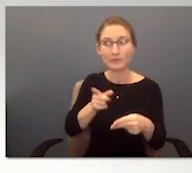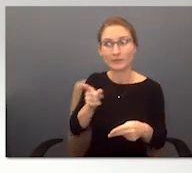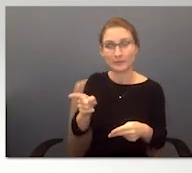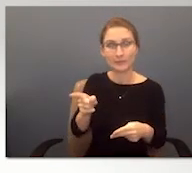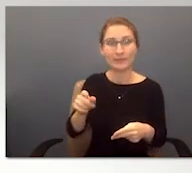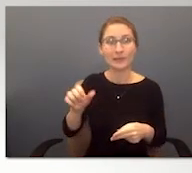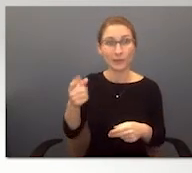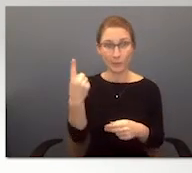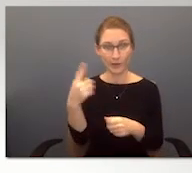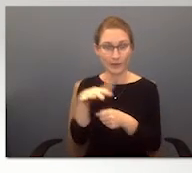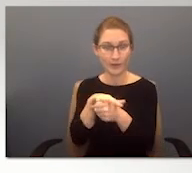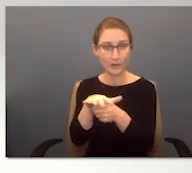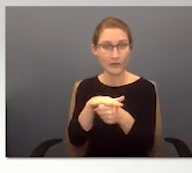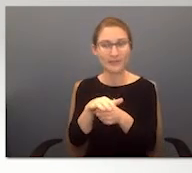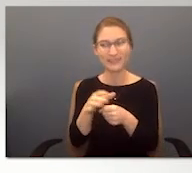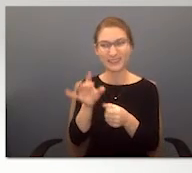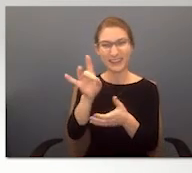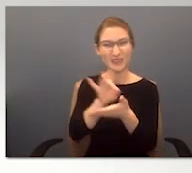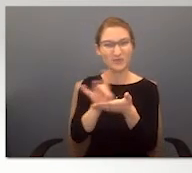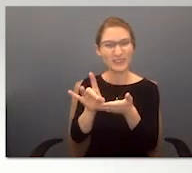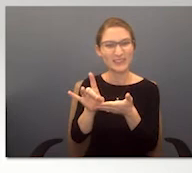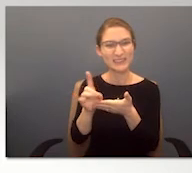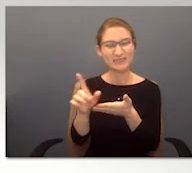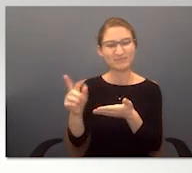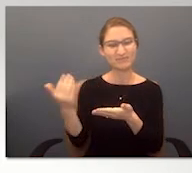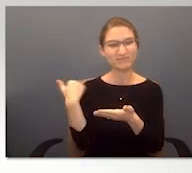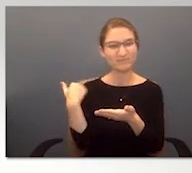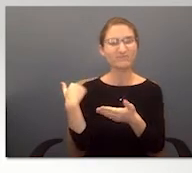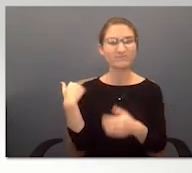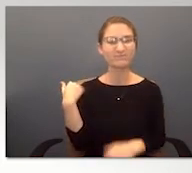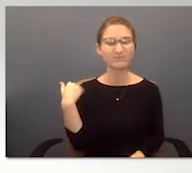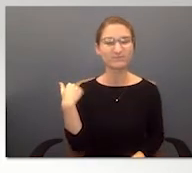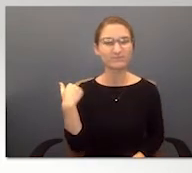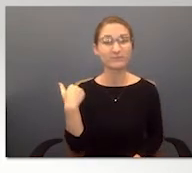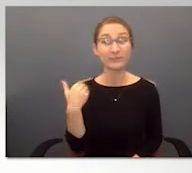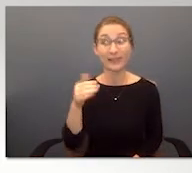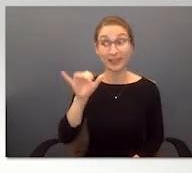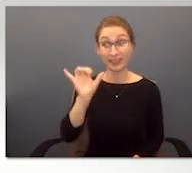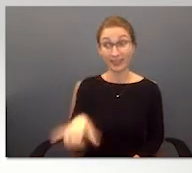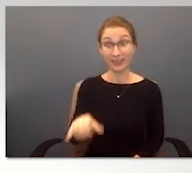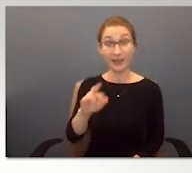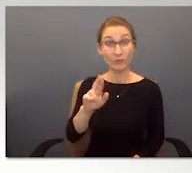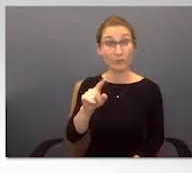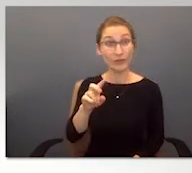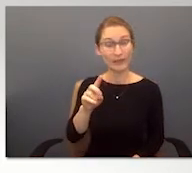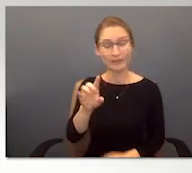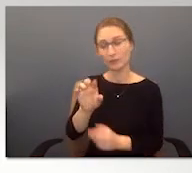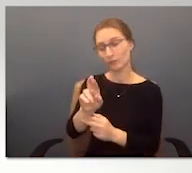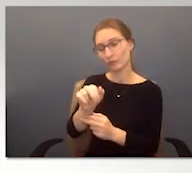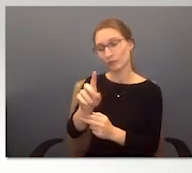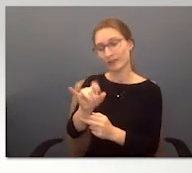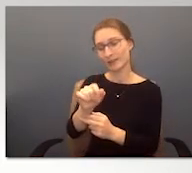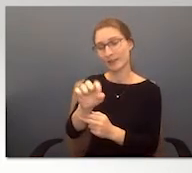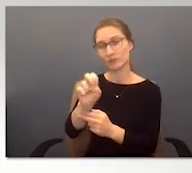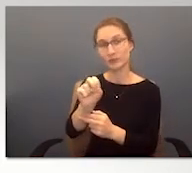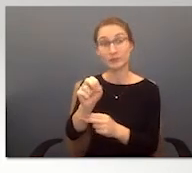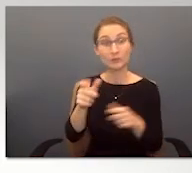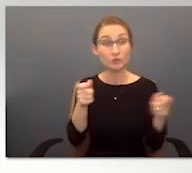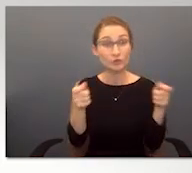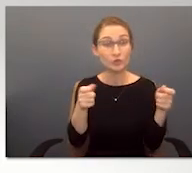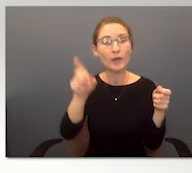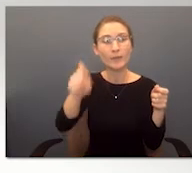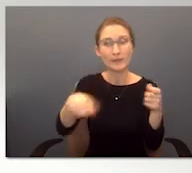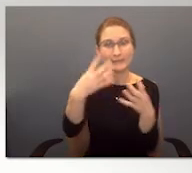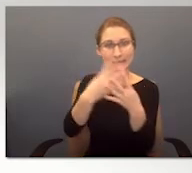phosphate contamination just within the last 8 weeks or so. Bureau of Radiation Control really had a large part to do with testing the